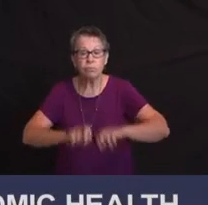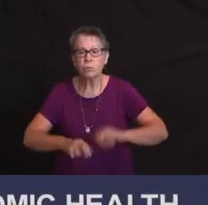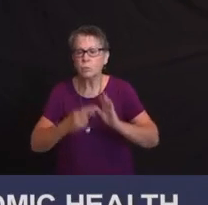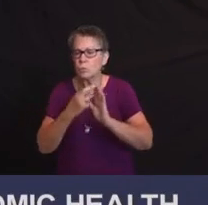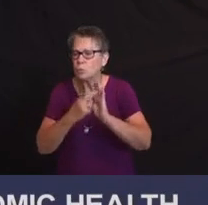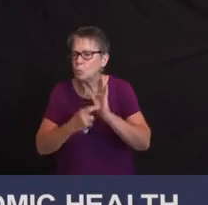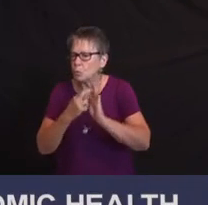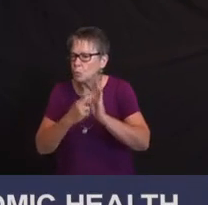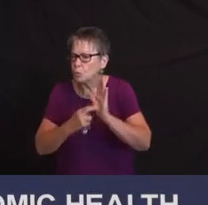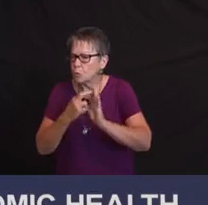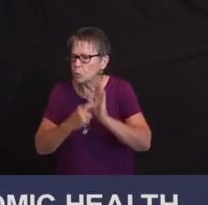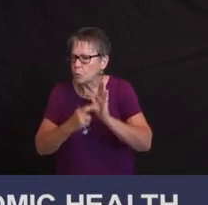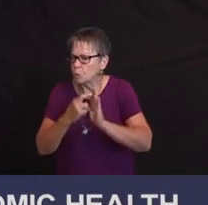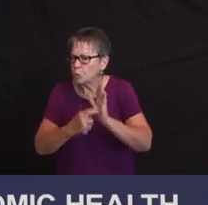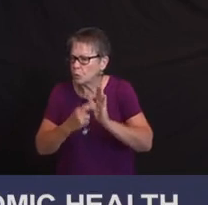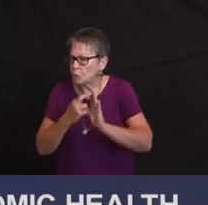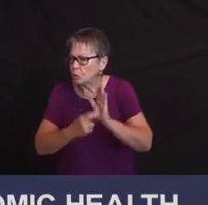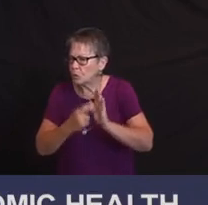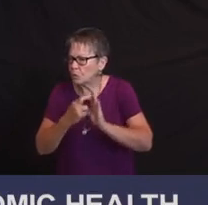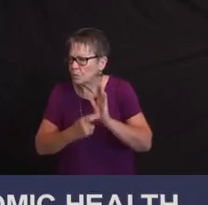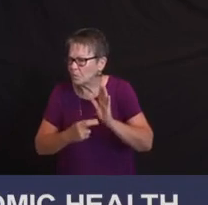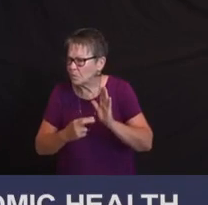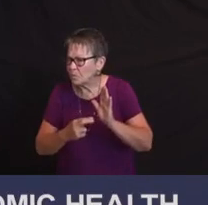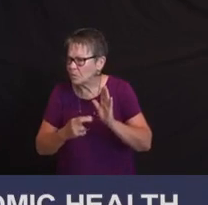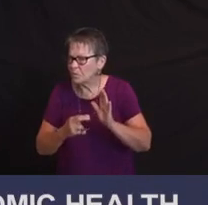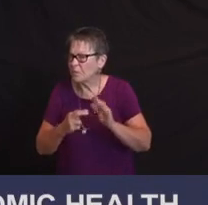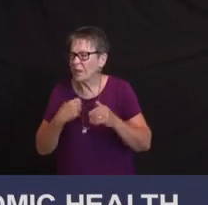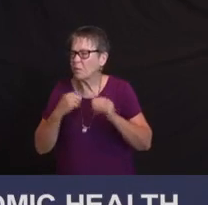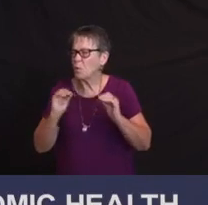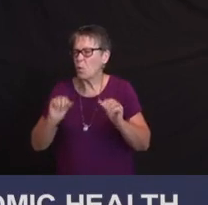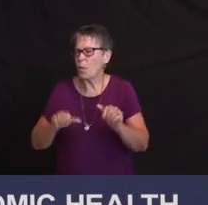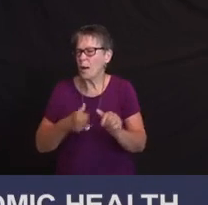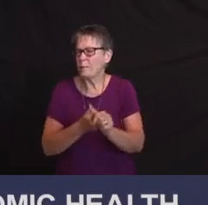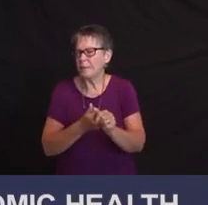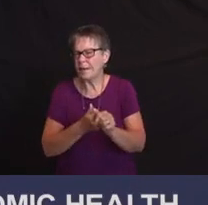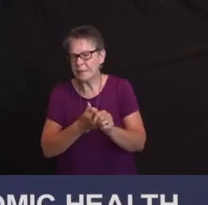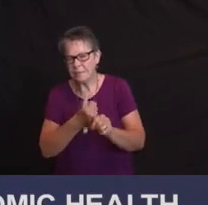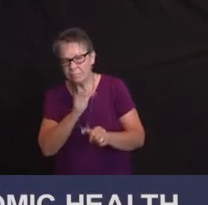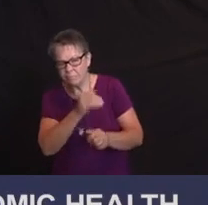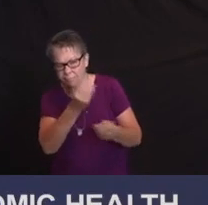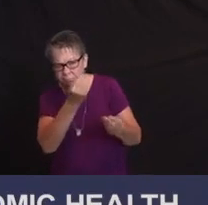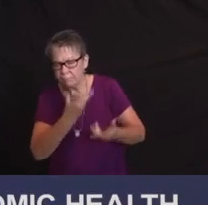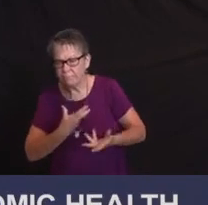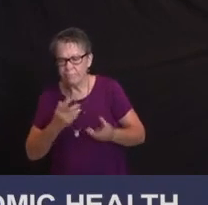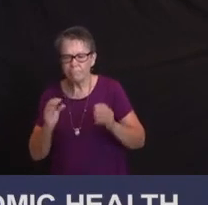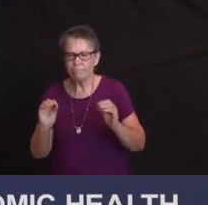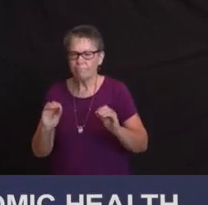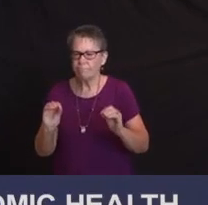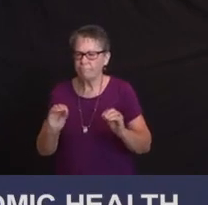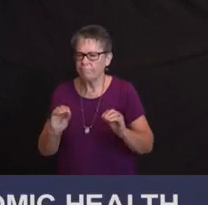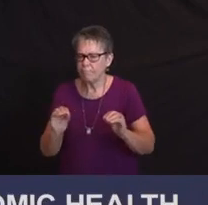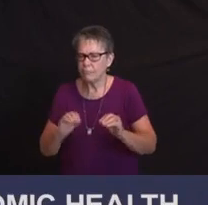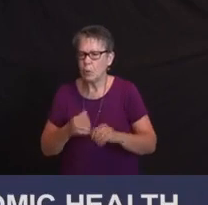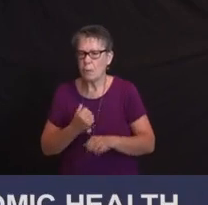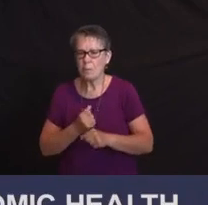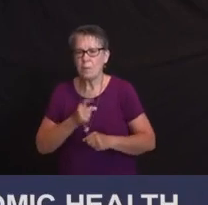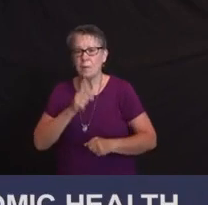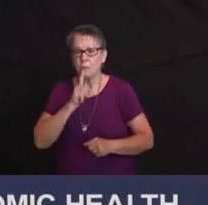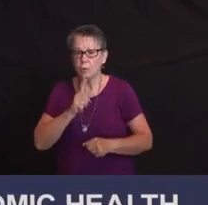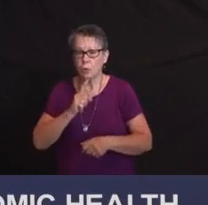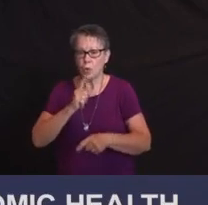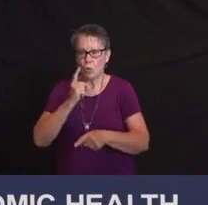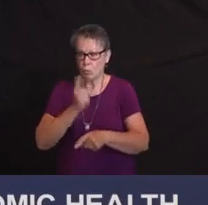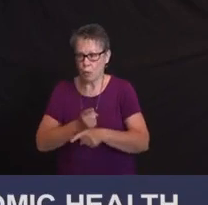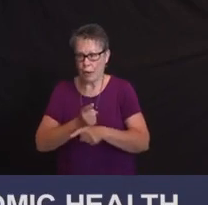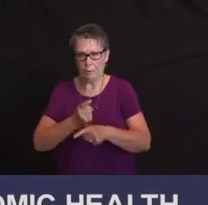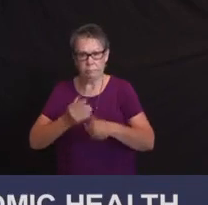bit optimistic, but I'm in the category of I'm much more focused on getting it right than getting it fast, although we'd like both,